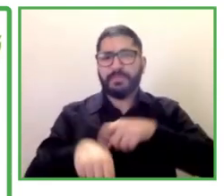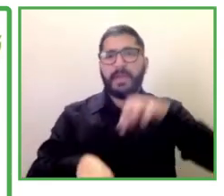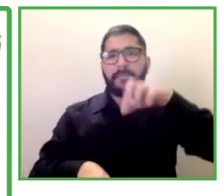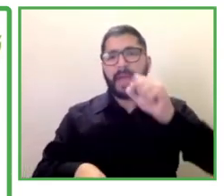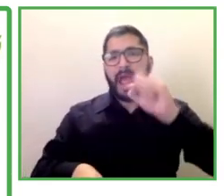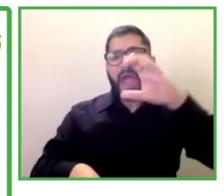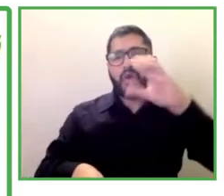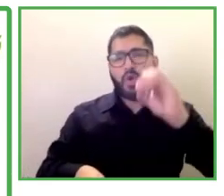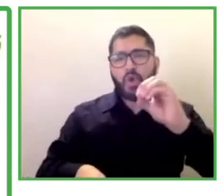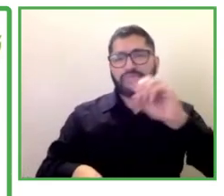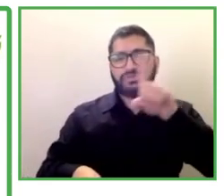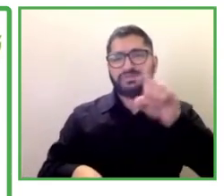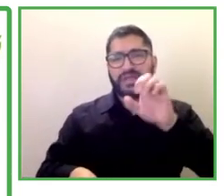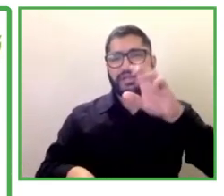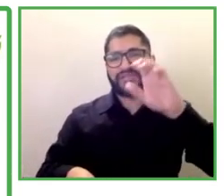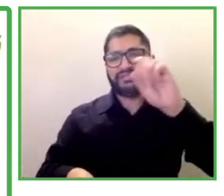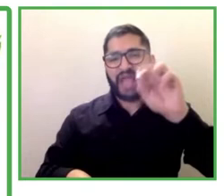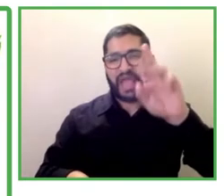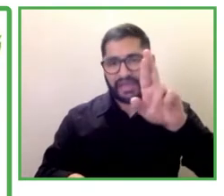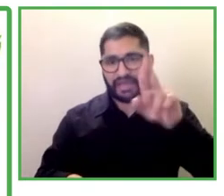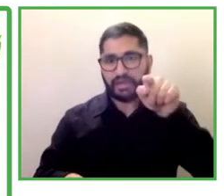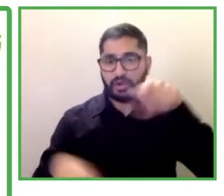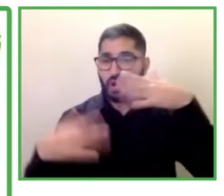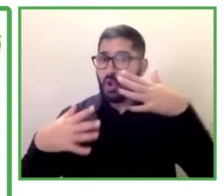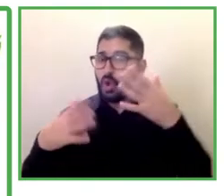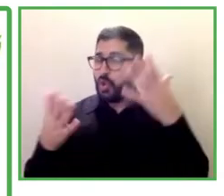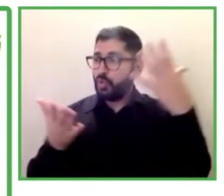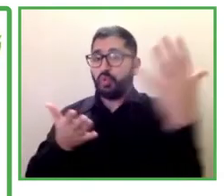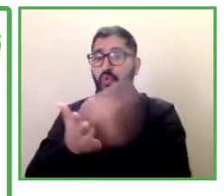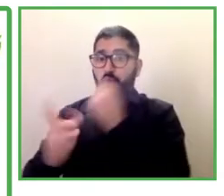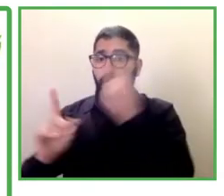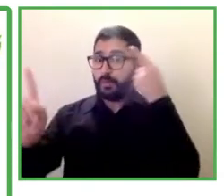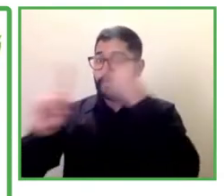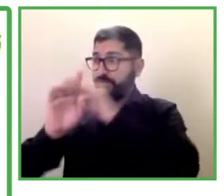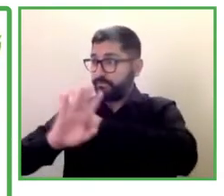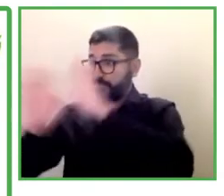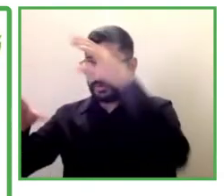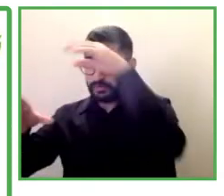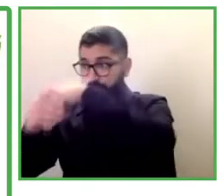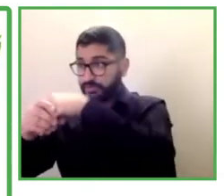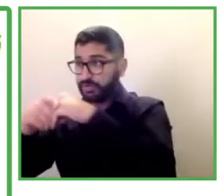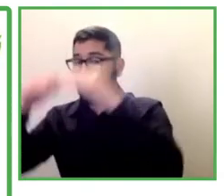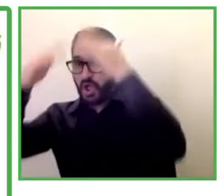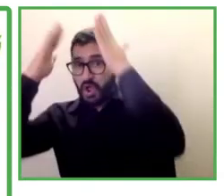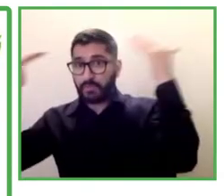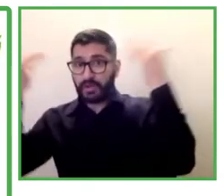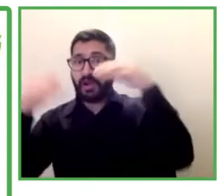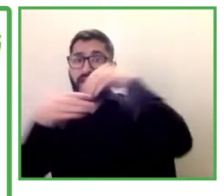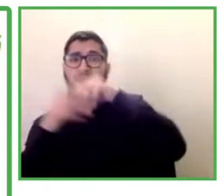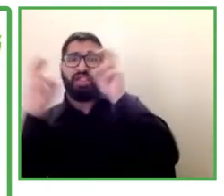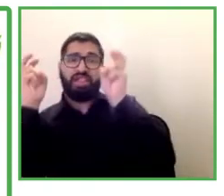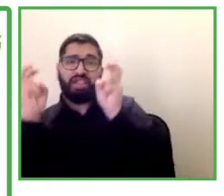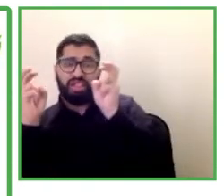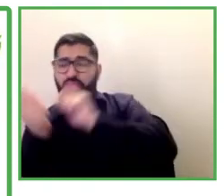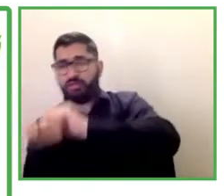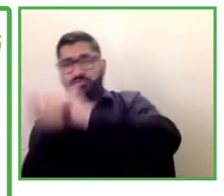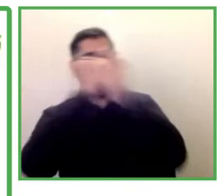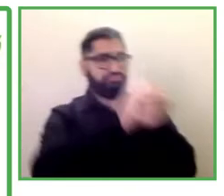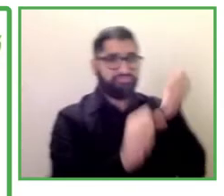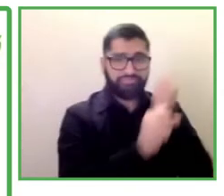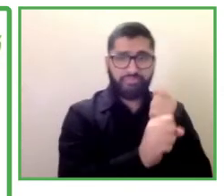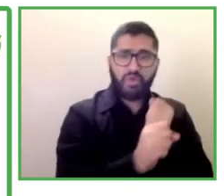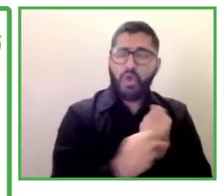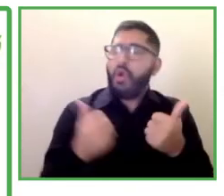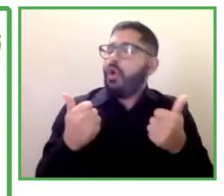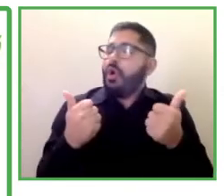are two of the last people that have been able to get a job after getting out of the institution, they had